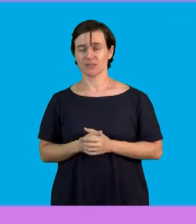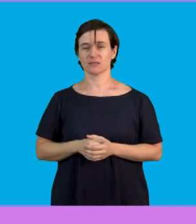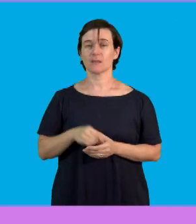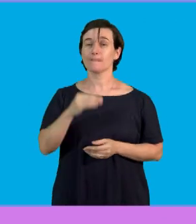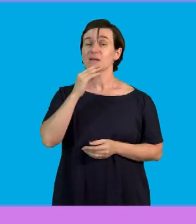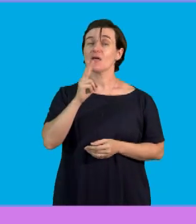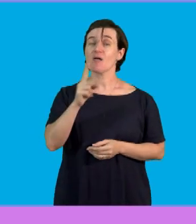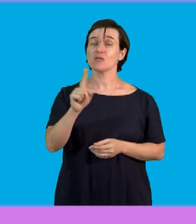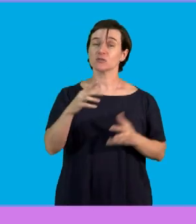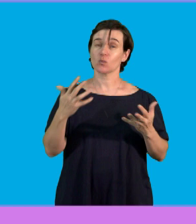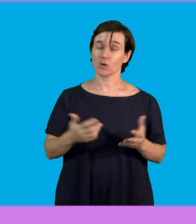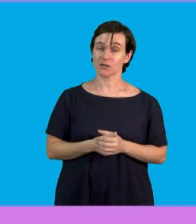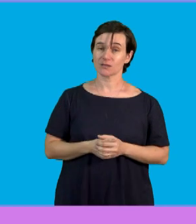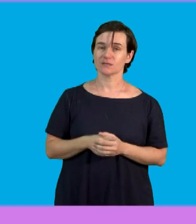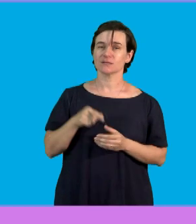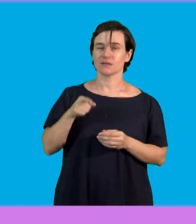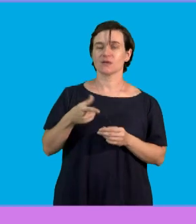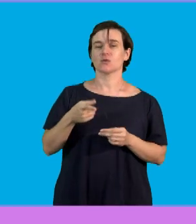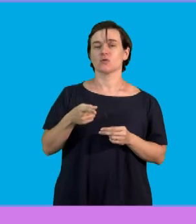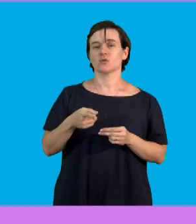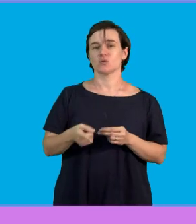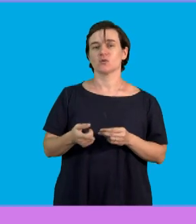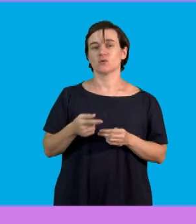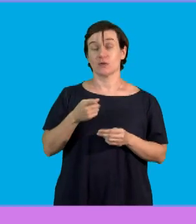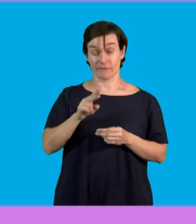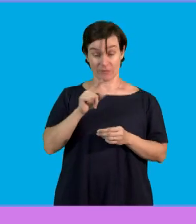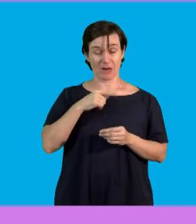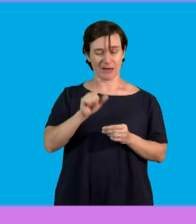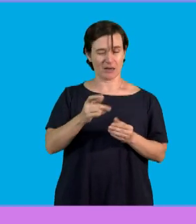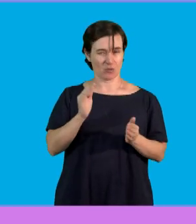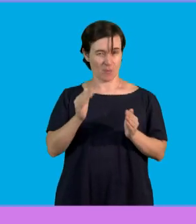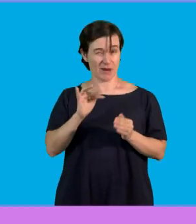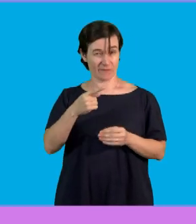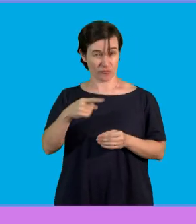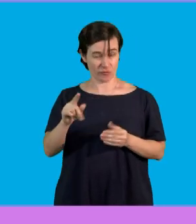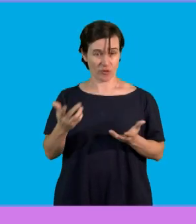22,186.23. So it will give you the new balance, of which it's